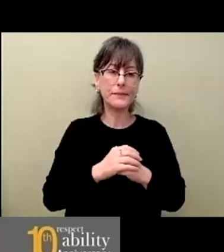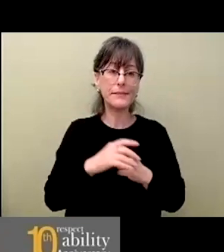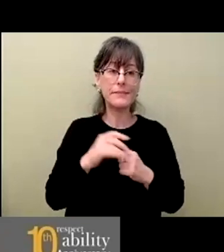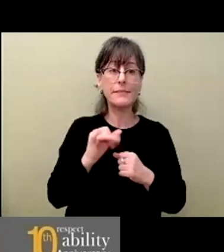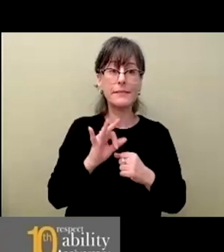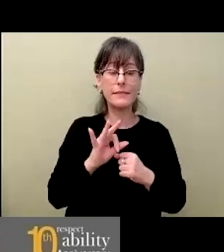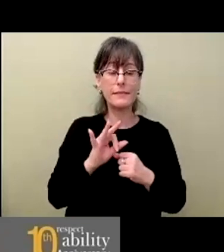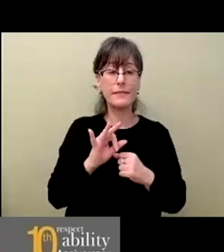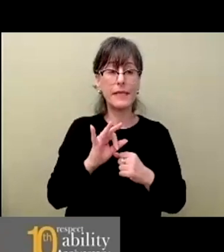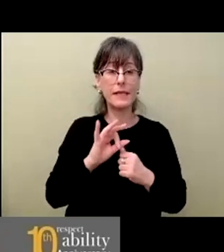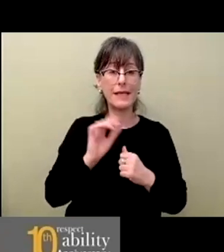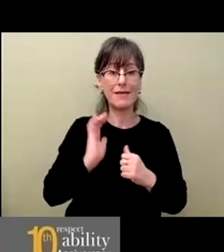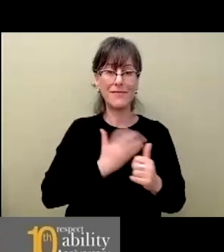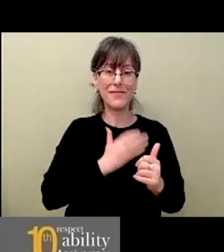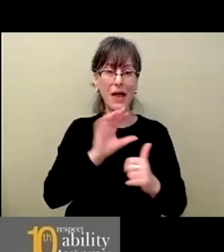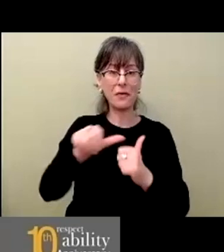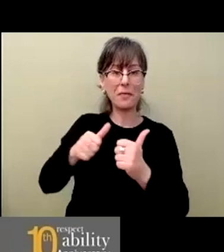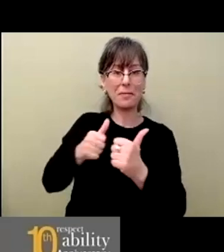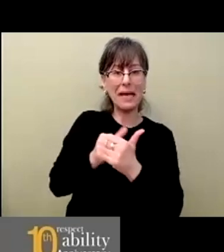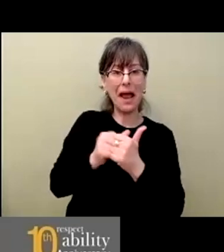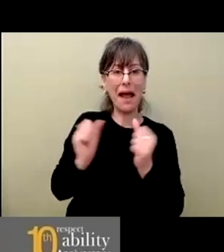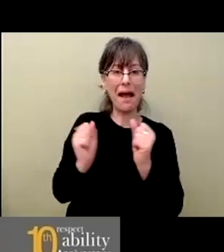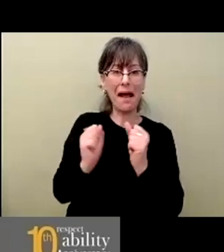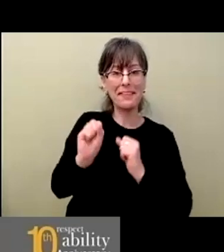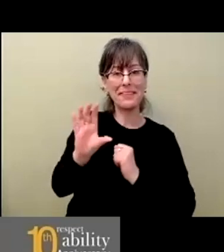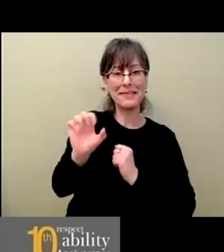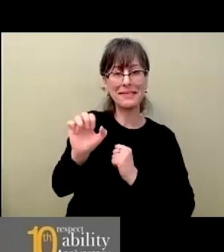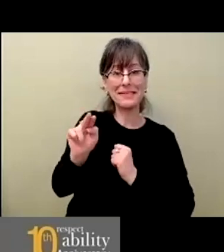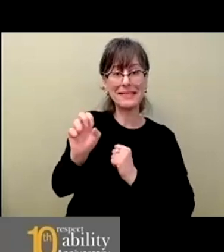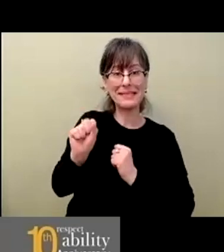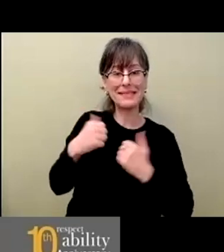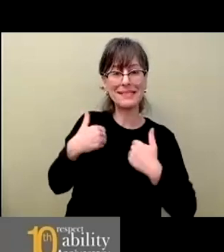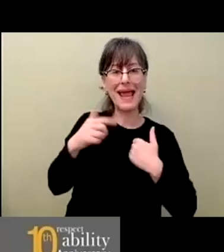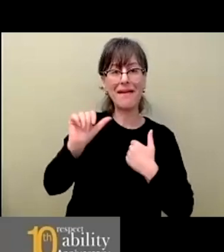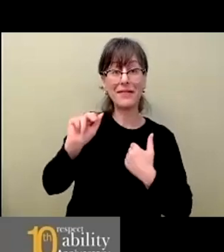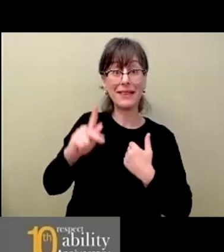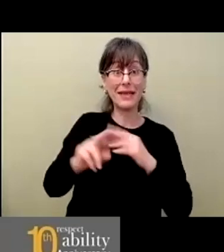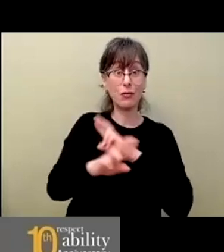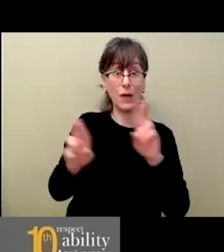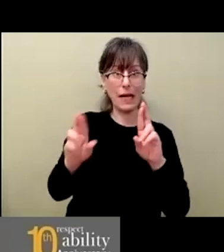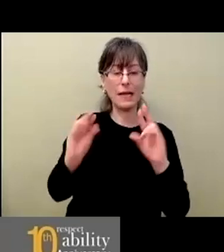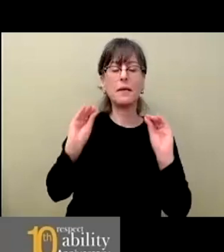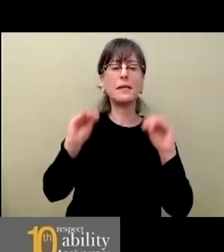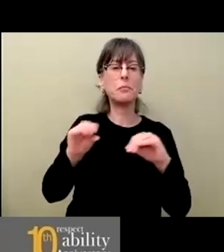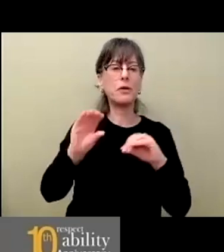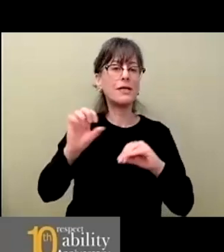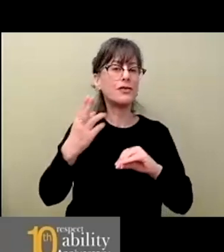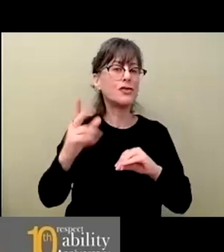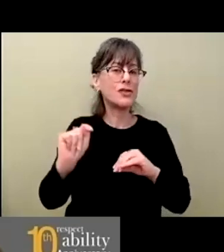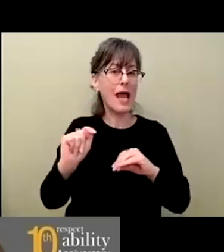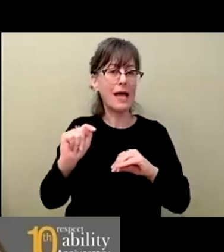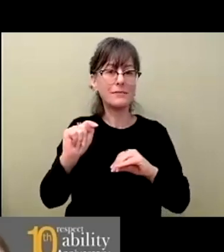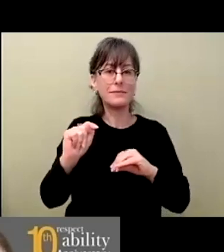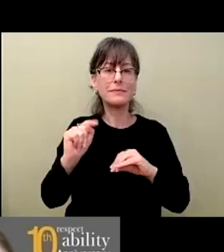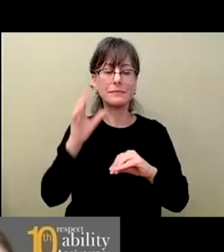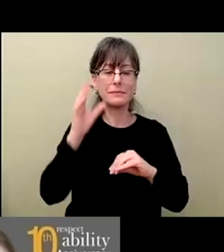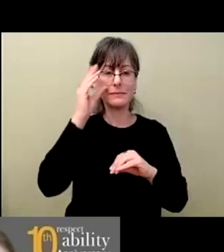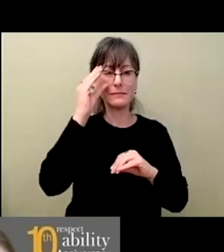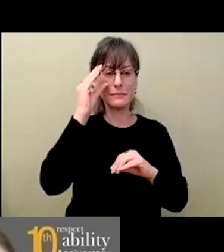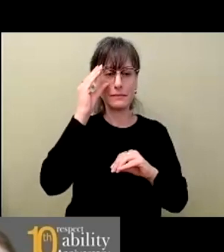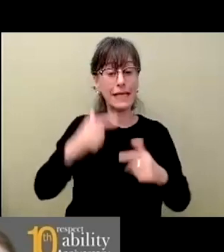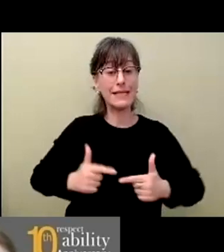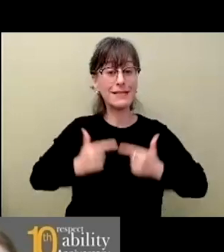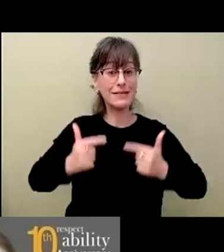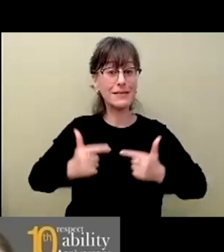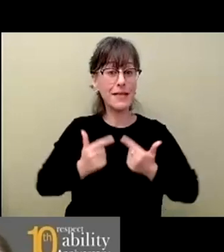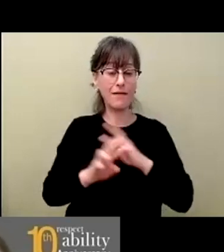our behind the scenes moderators happen to have that link ready, please feel free to share it in the chat with the audience. But it is live and ready, and